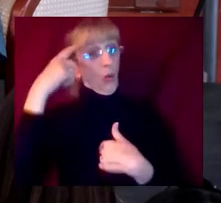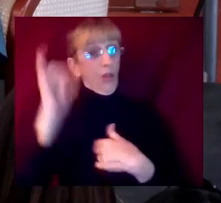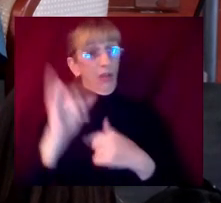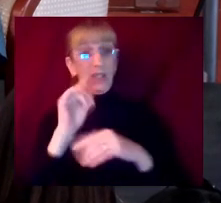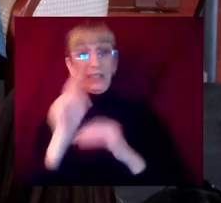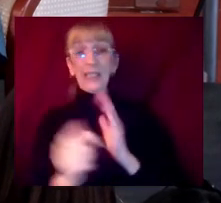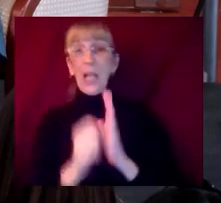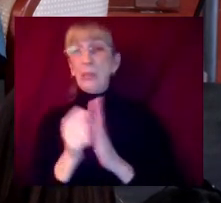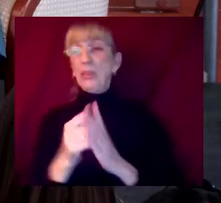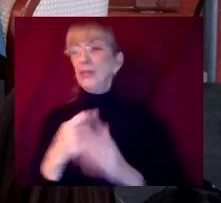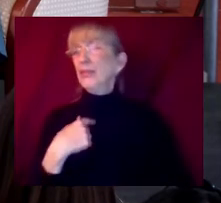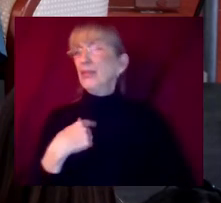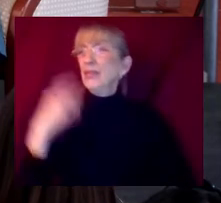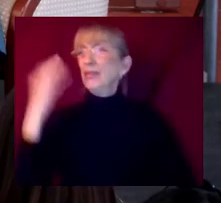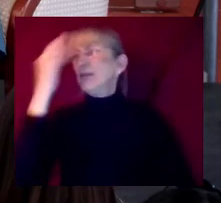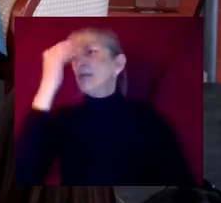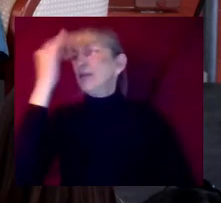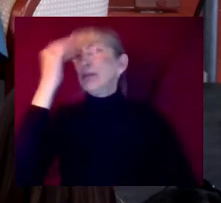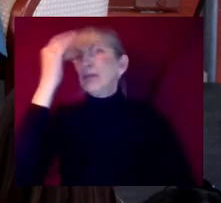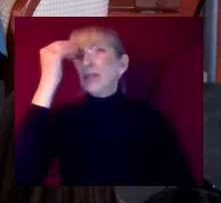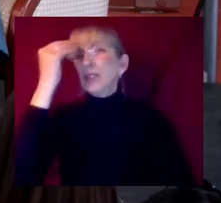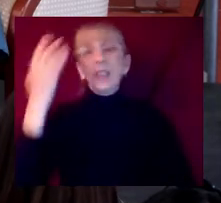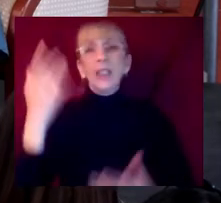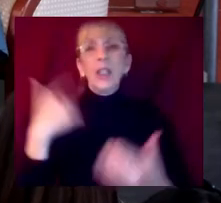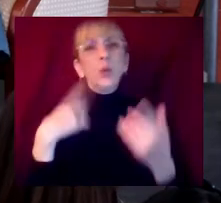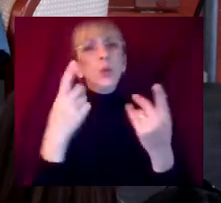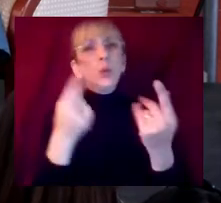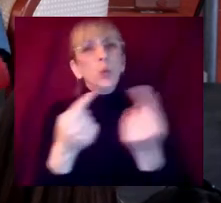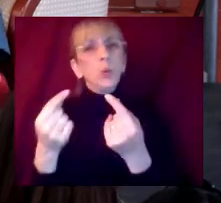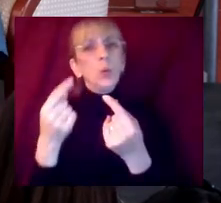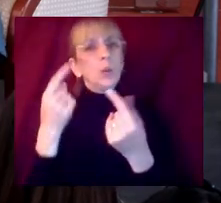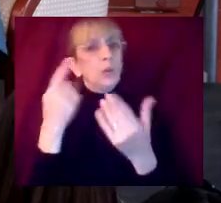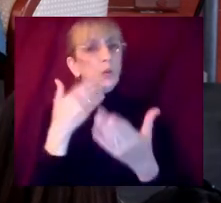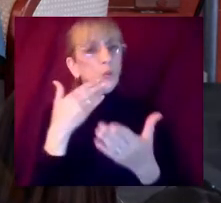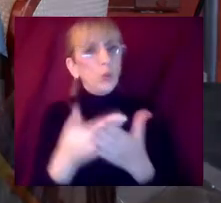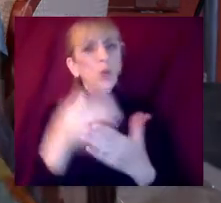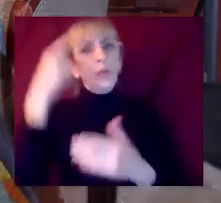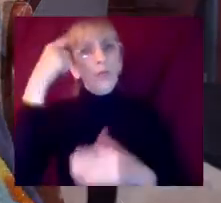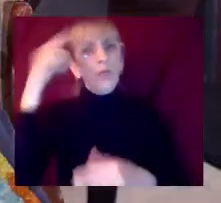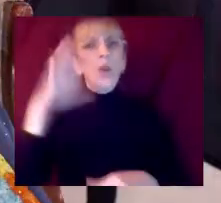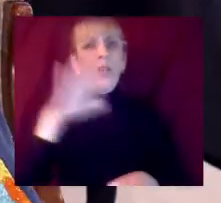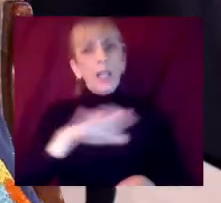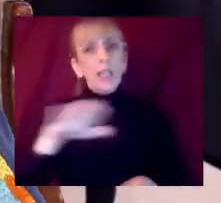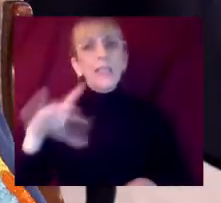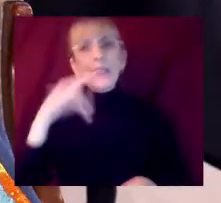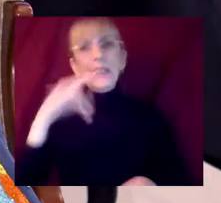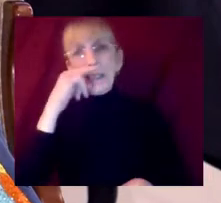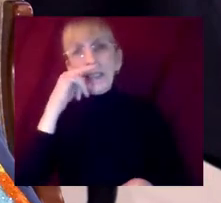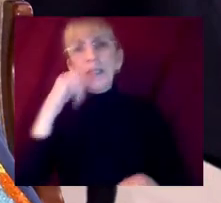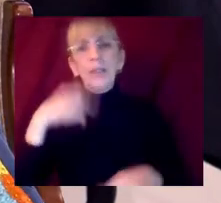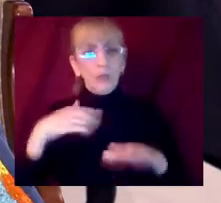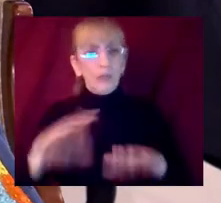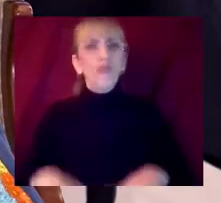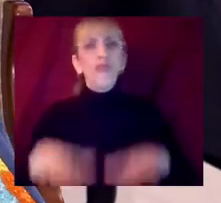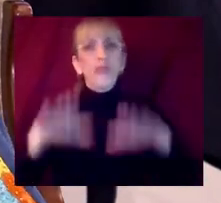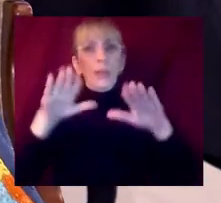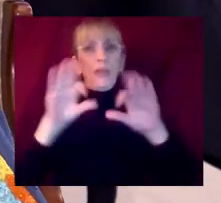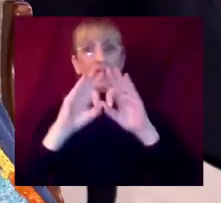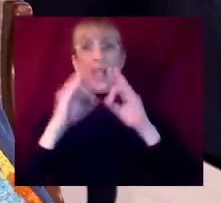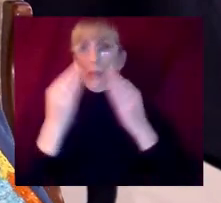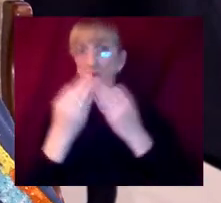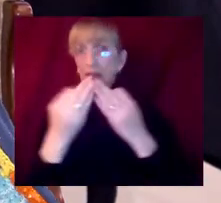those terms at the time. I just wanted to do something great for the kids, the little kids, because I love kids. I grew up in a family of 12 of them. My dad